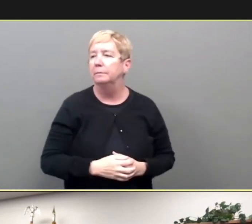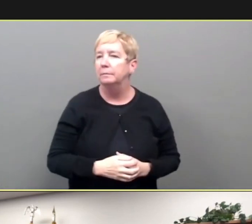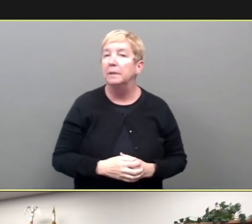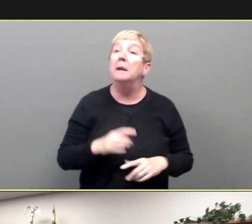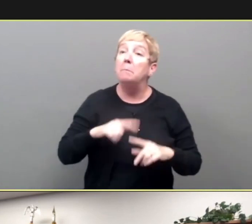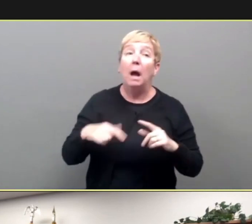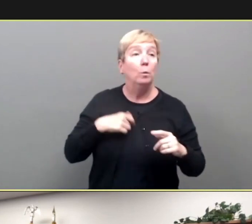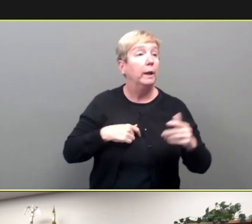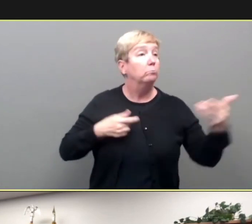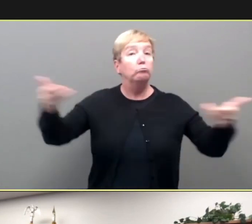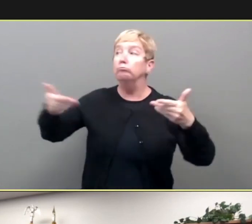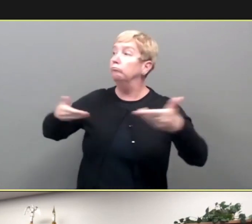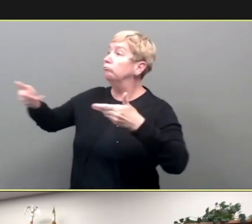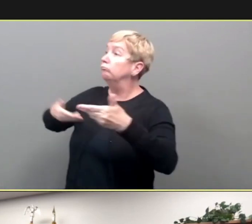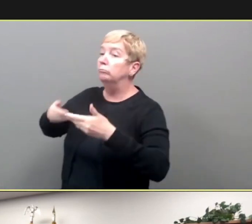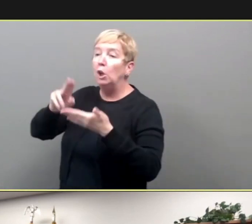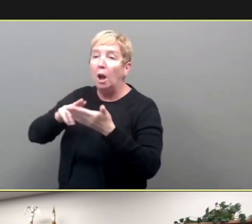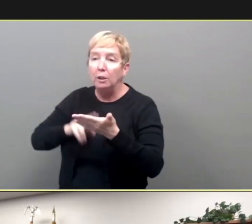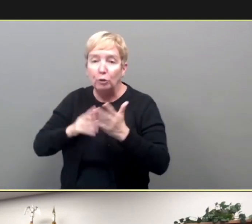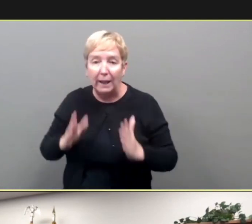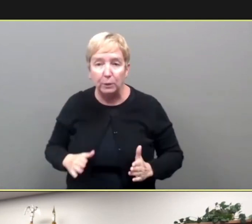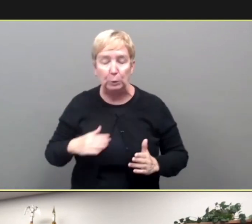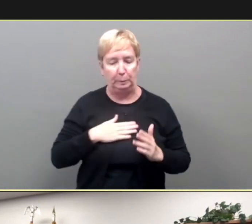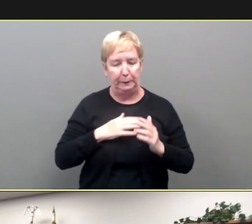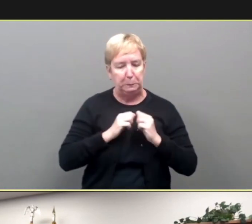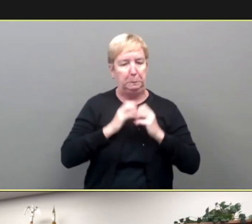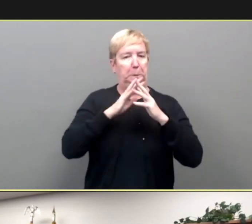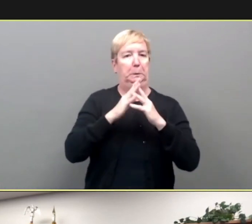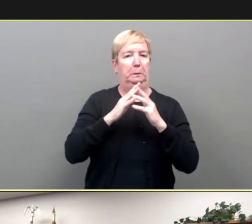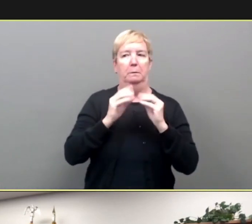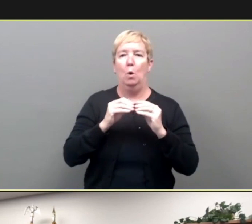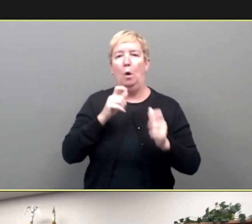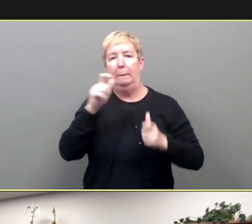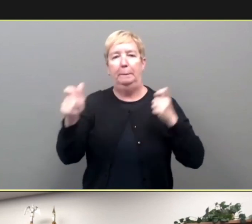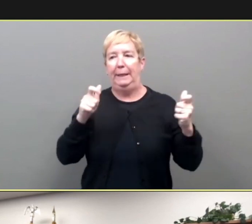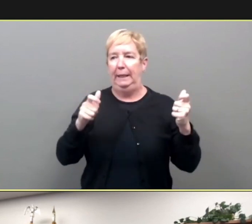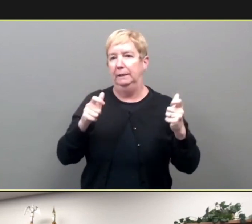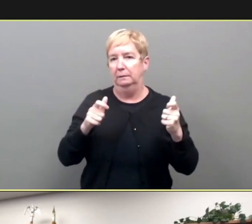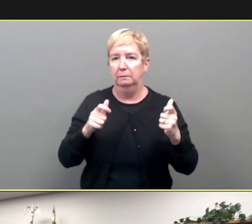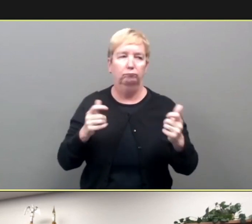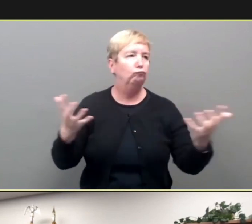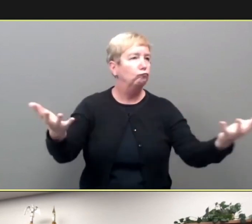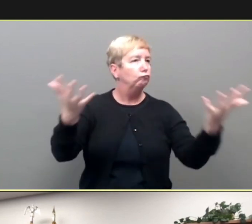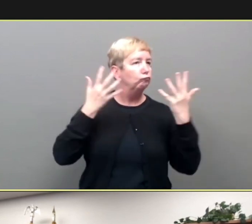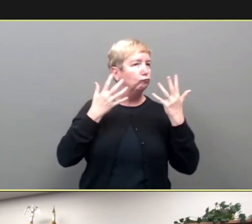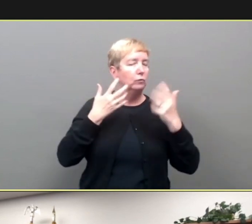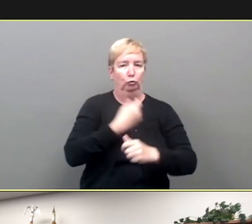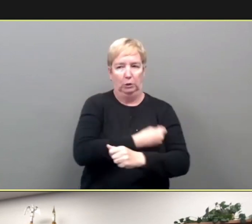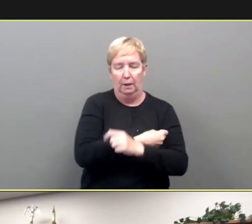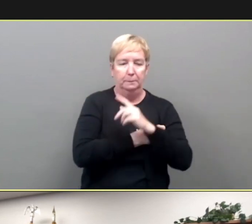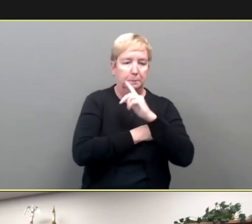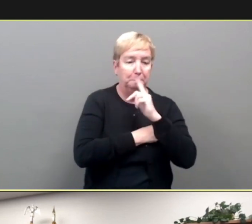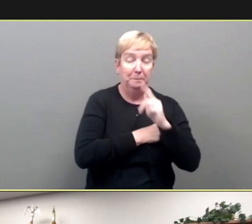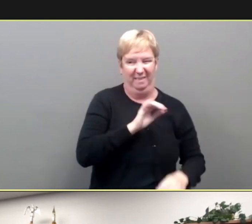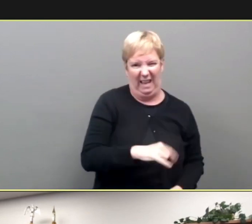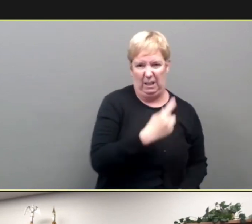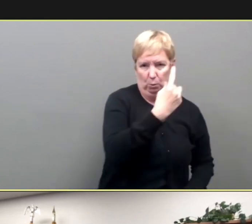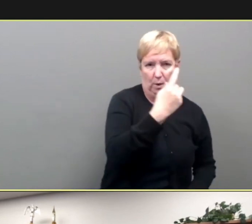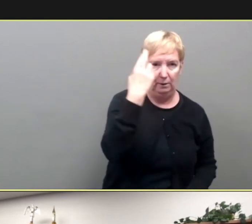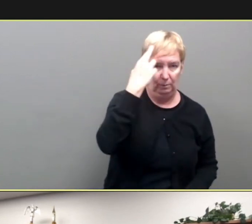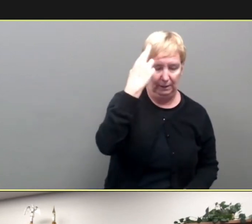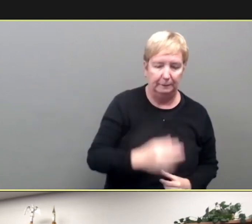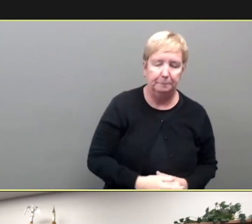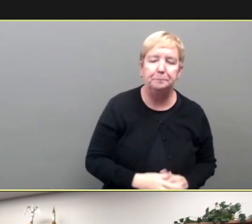to do some more, to set up some larger sites. That's one piece. And then the other piece is